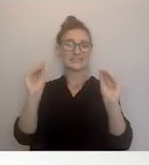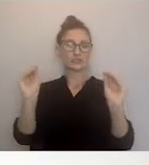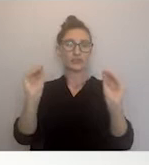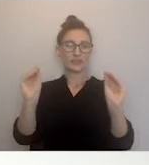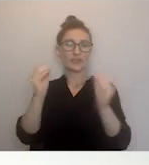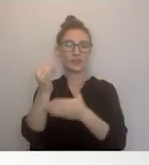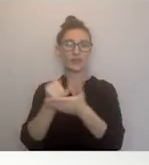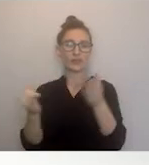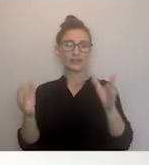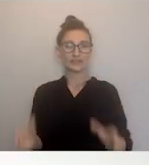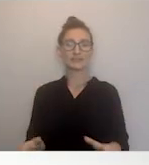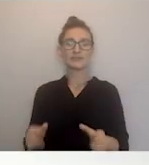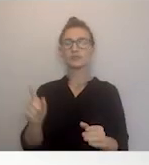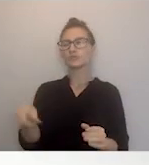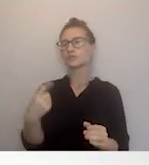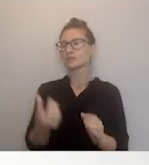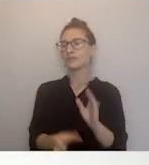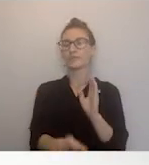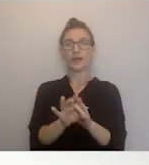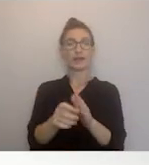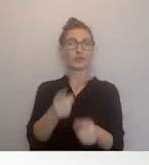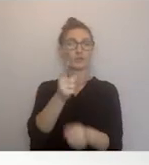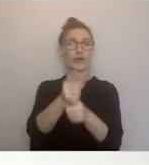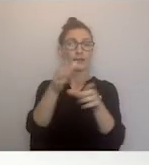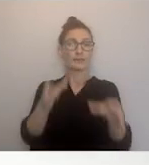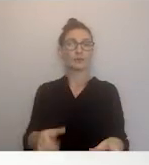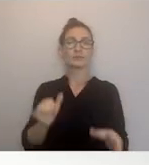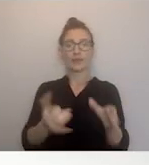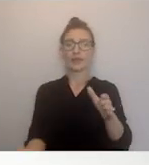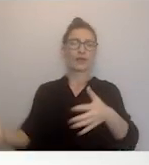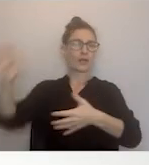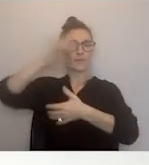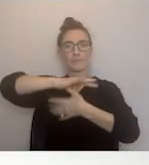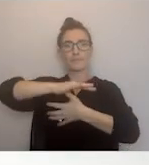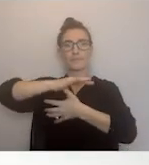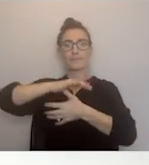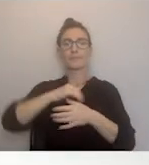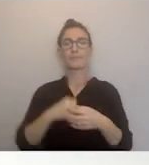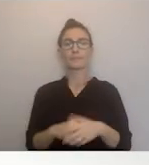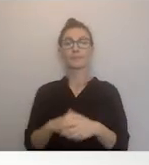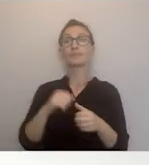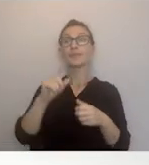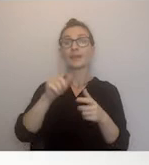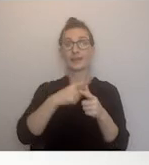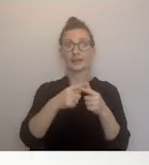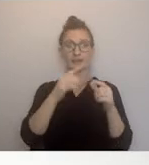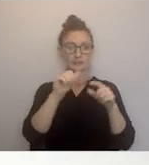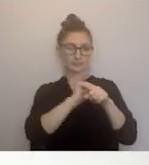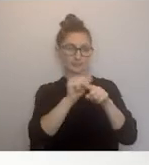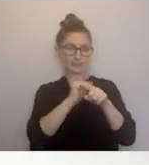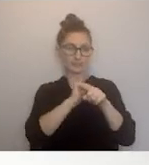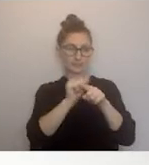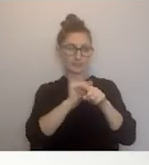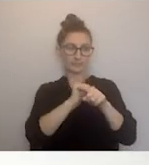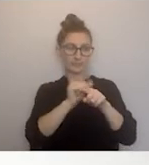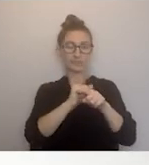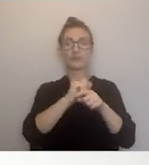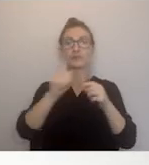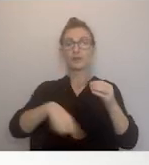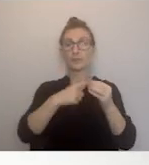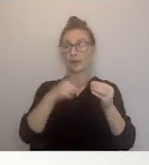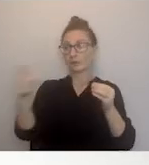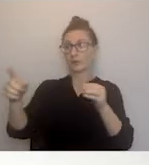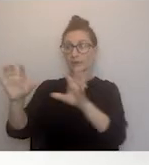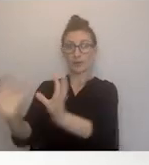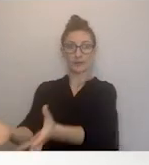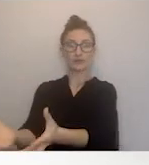and I'll talk about that a little bit later, but finding just the right person is always number one, and then building on their skills and their knowledge about the population is